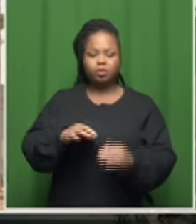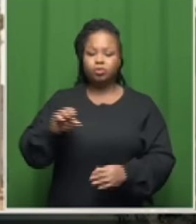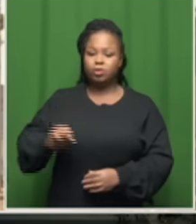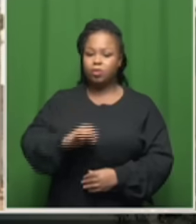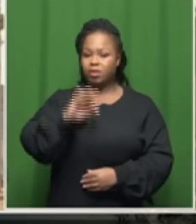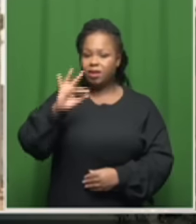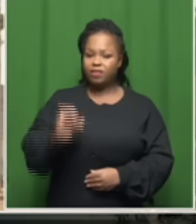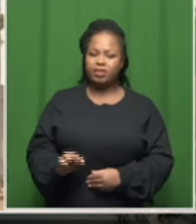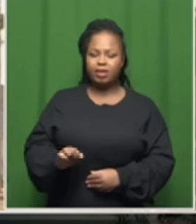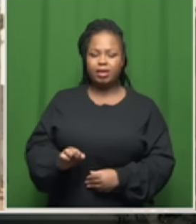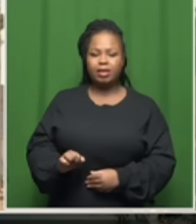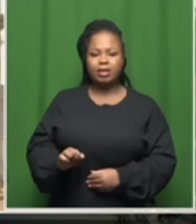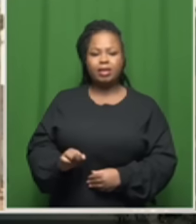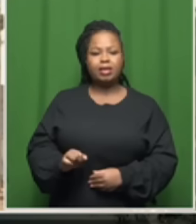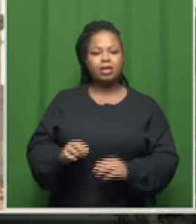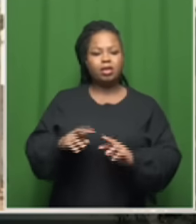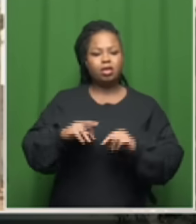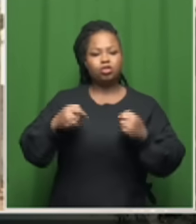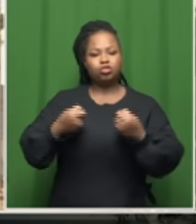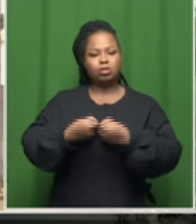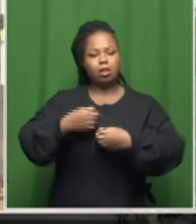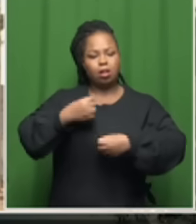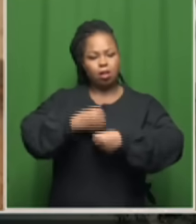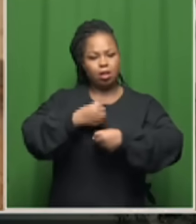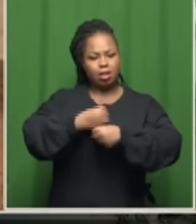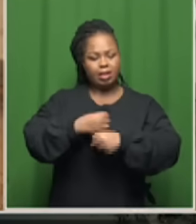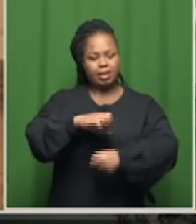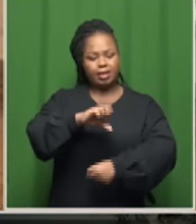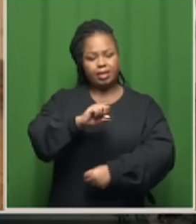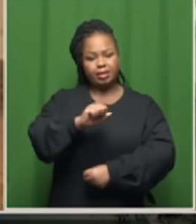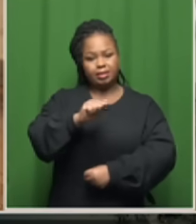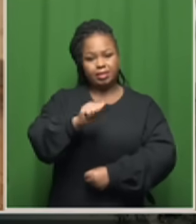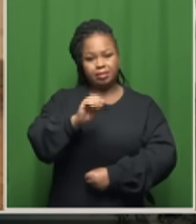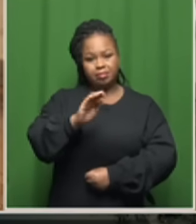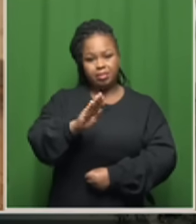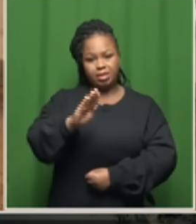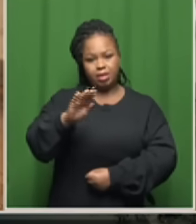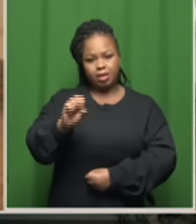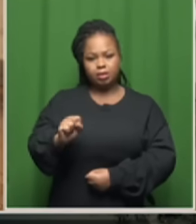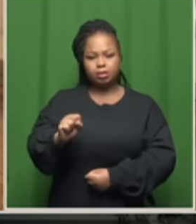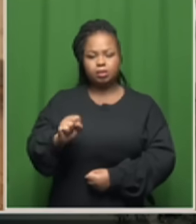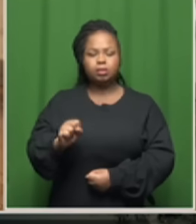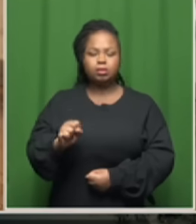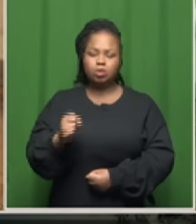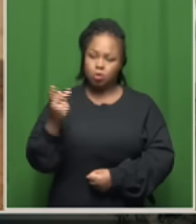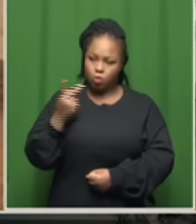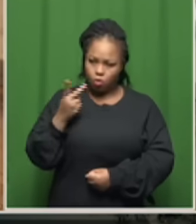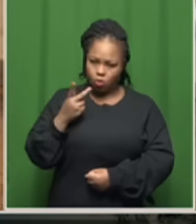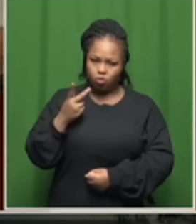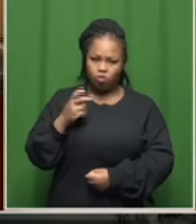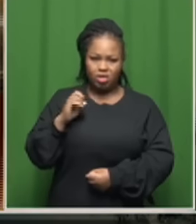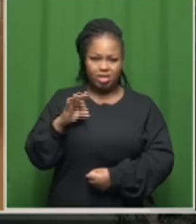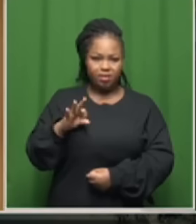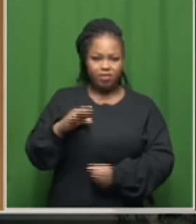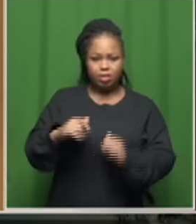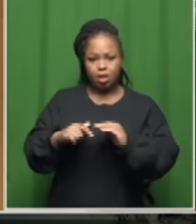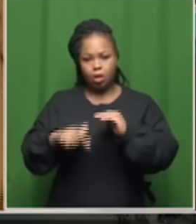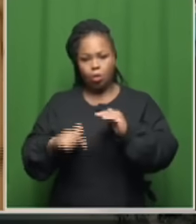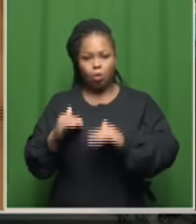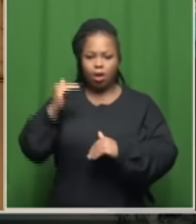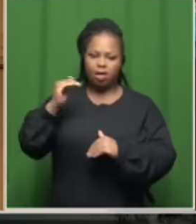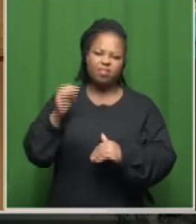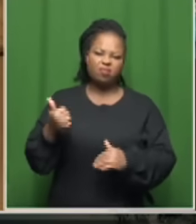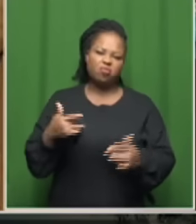national standard, which is SANS 241 for drinking water, and the other SANS standards. Yeah. It will then become a matter of concern. But at this